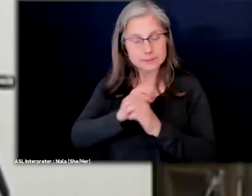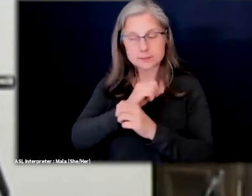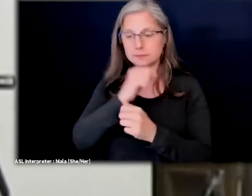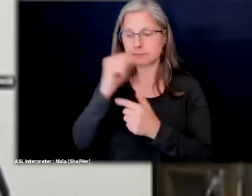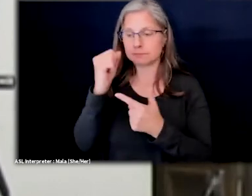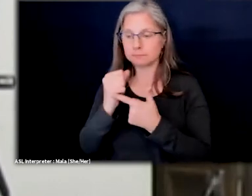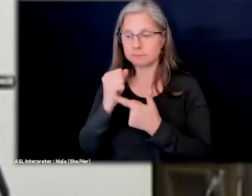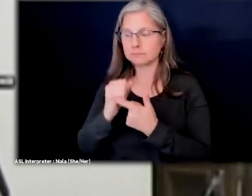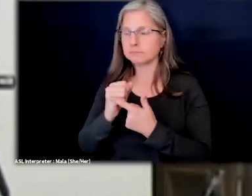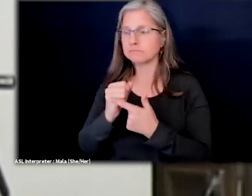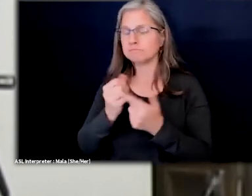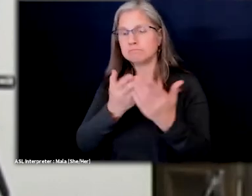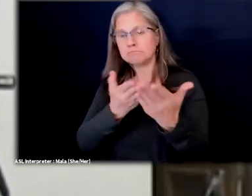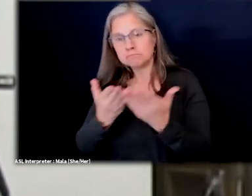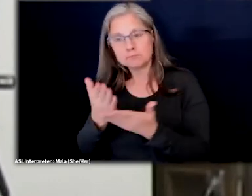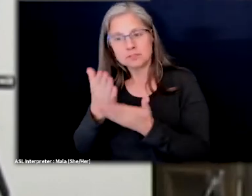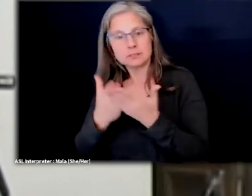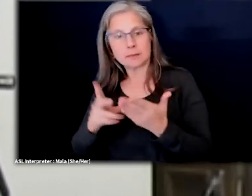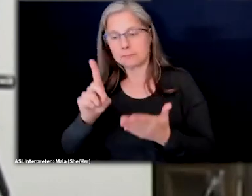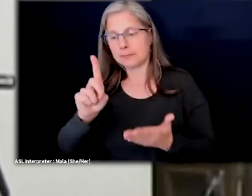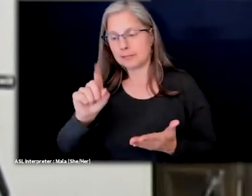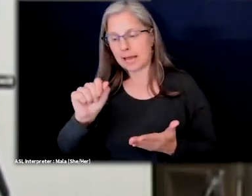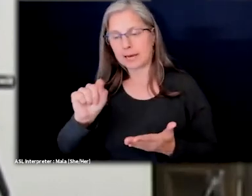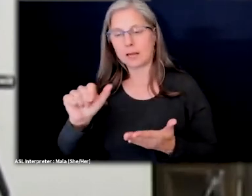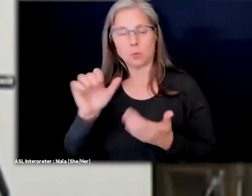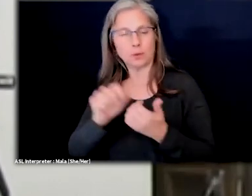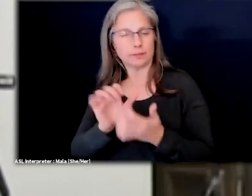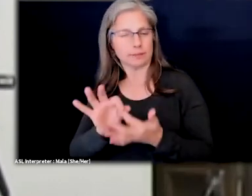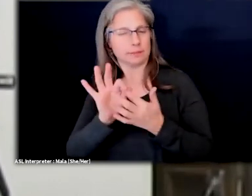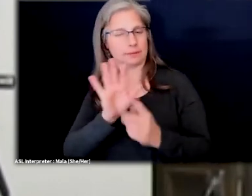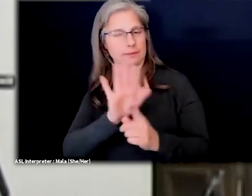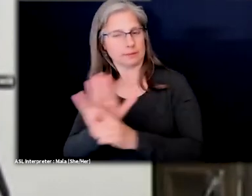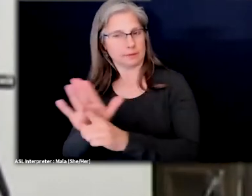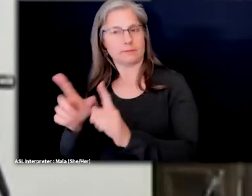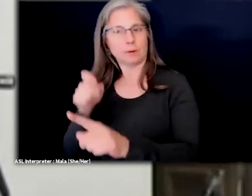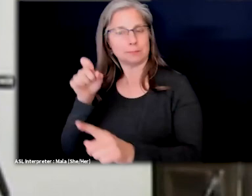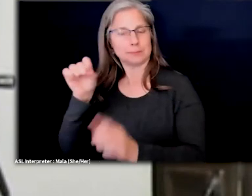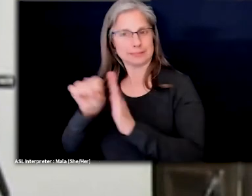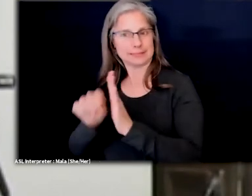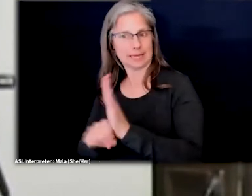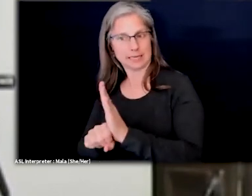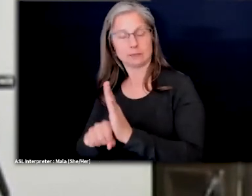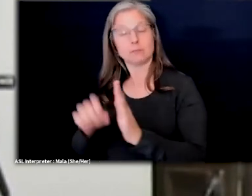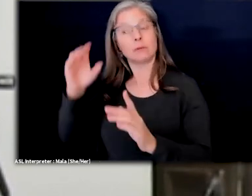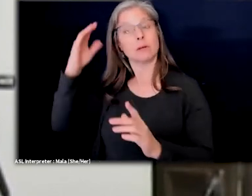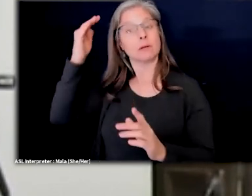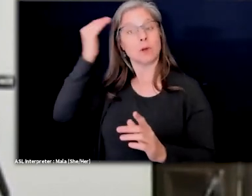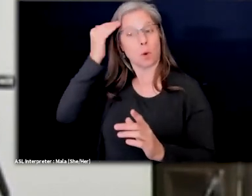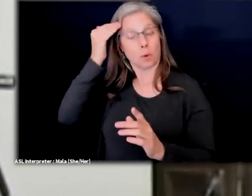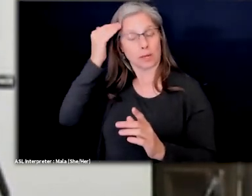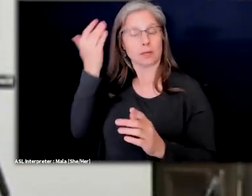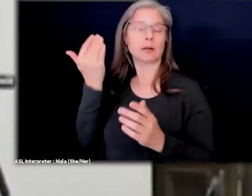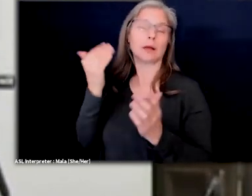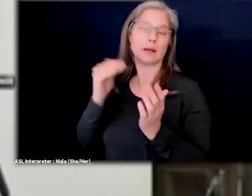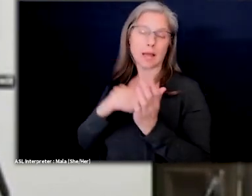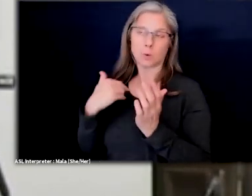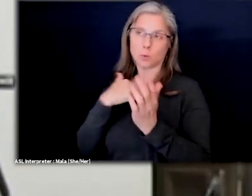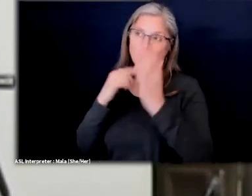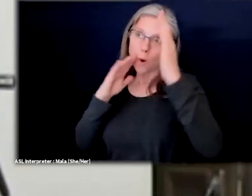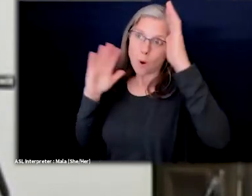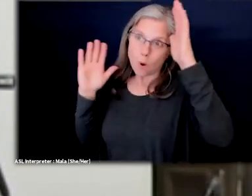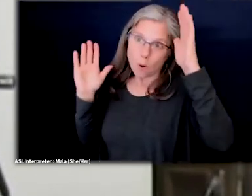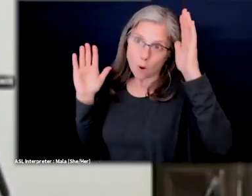bringing forward some data with some nuance, right, from the state, knowing that, again, we're hoping